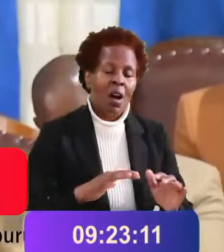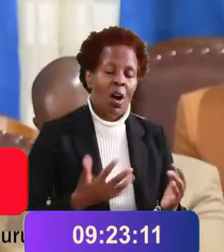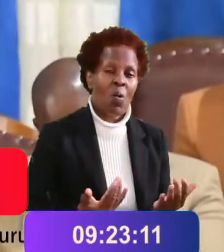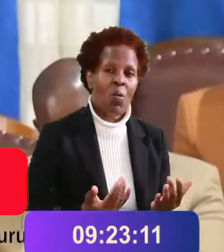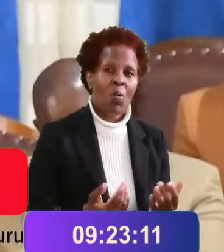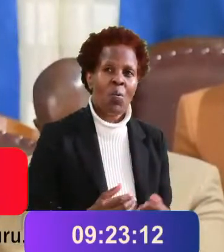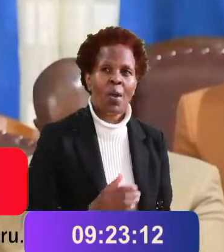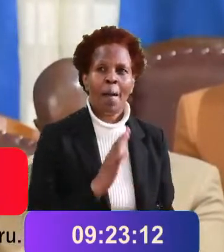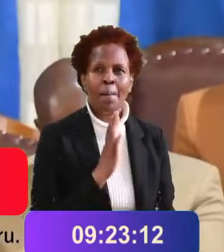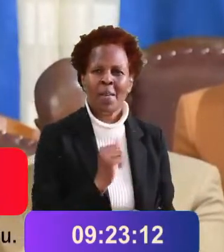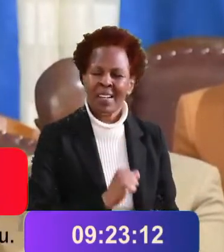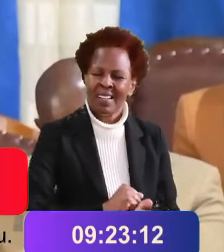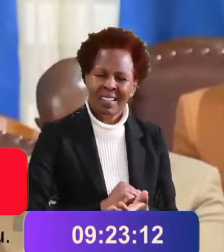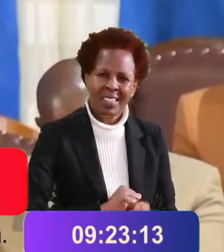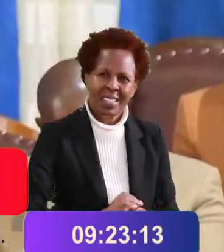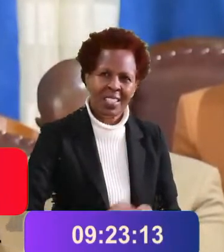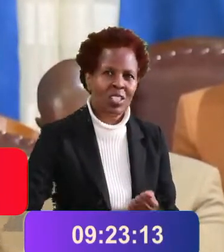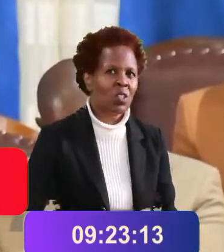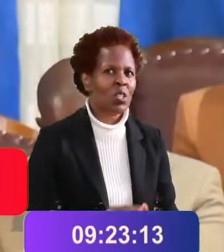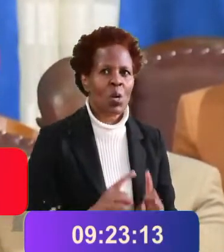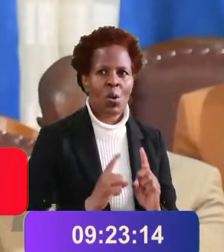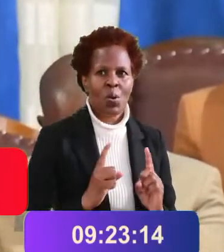be crushed.